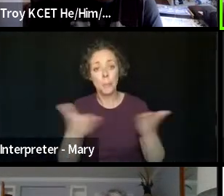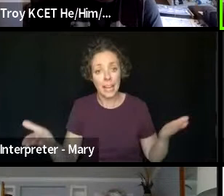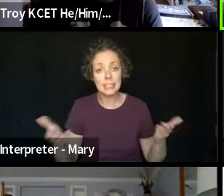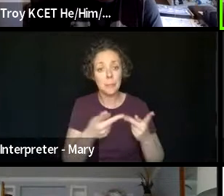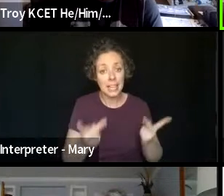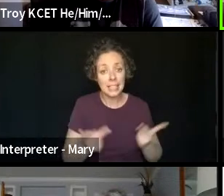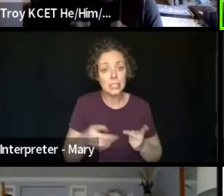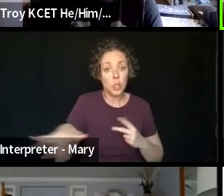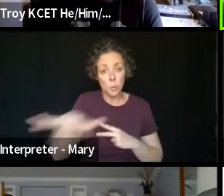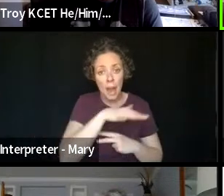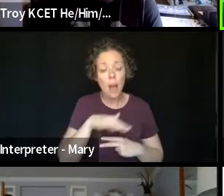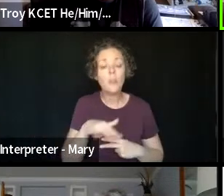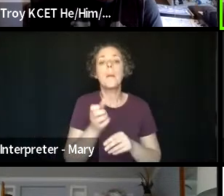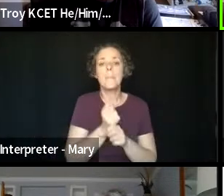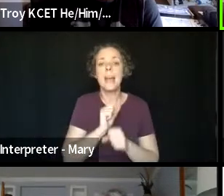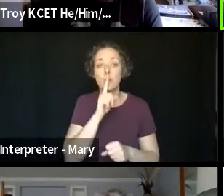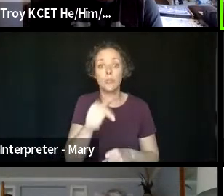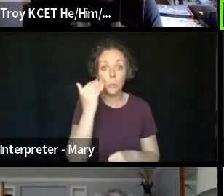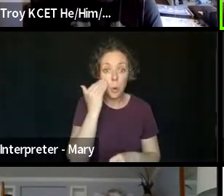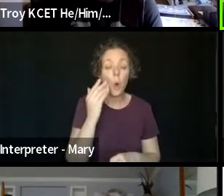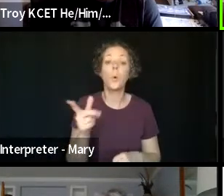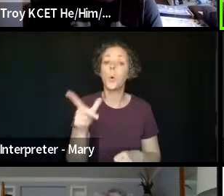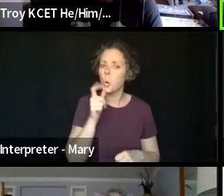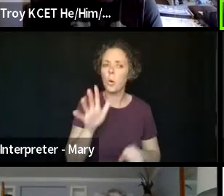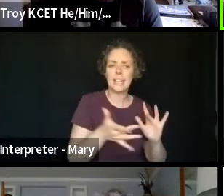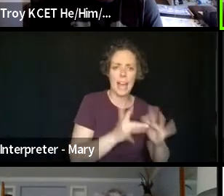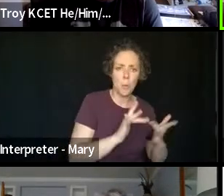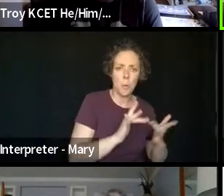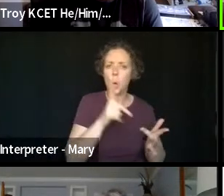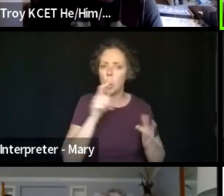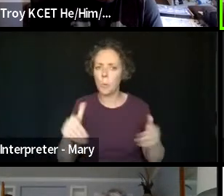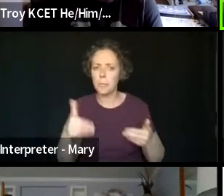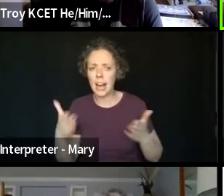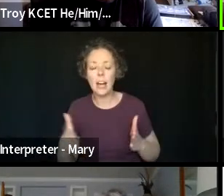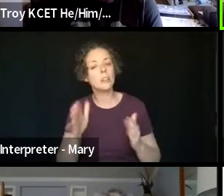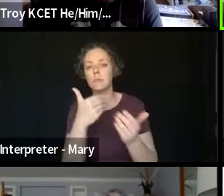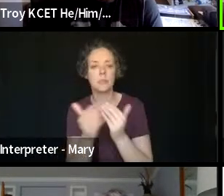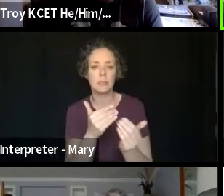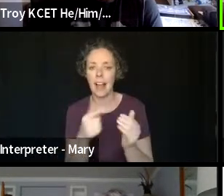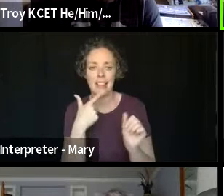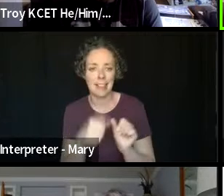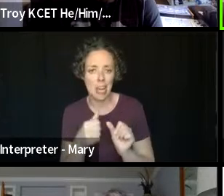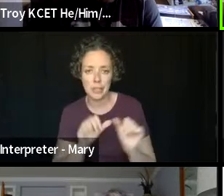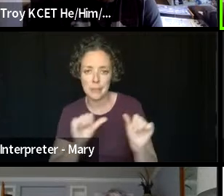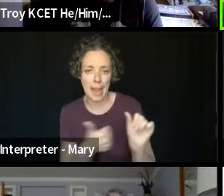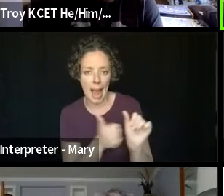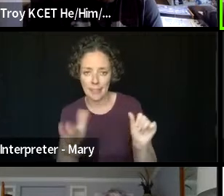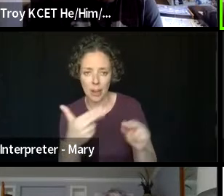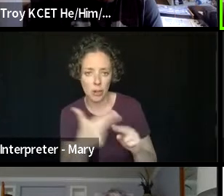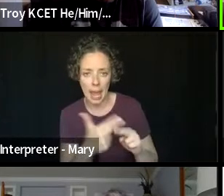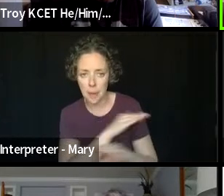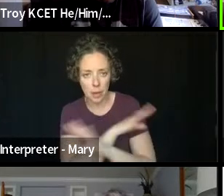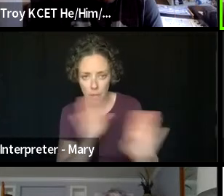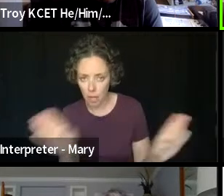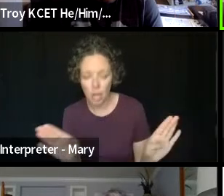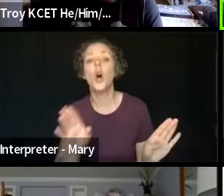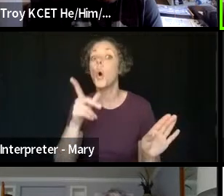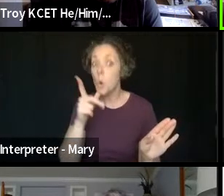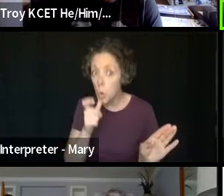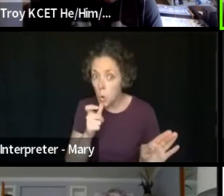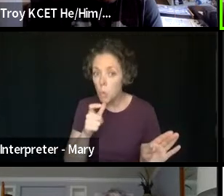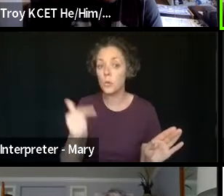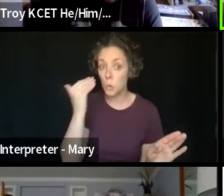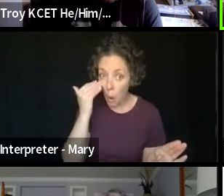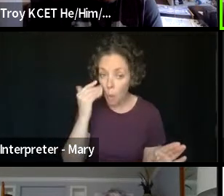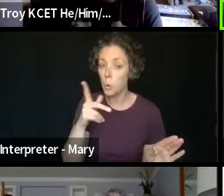where your networks and where your providers are, regardless of letters behind their name. Who can you go to? Who can you trust? And who's the one that's